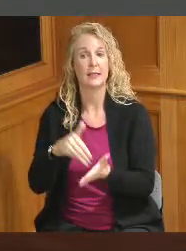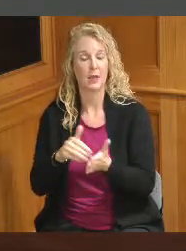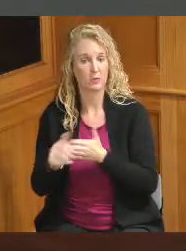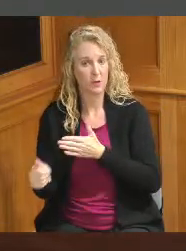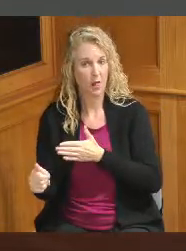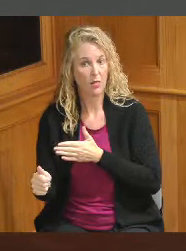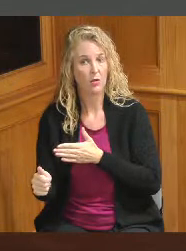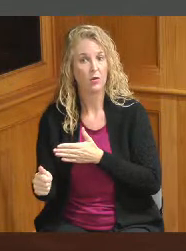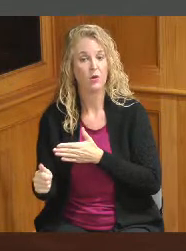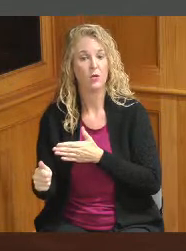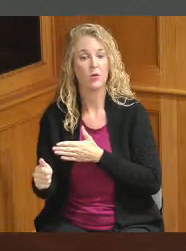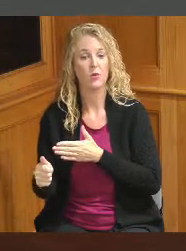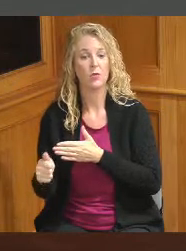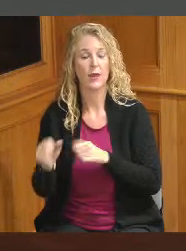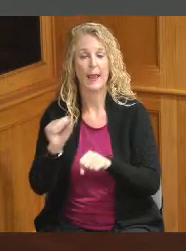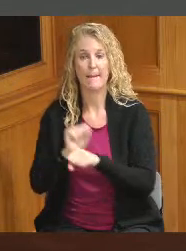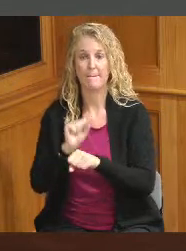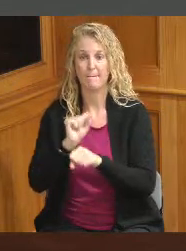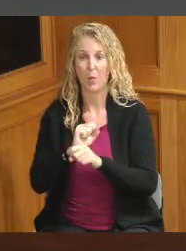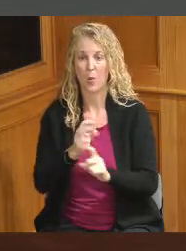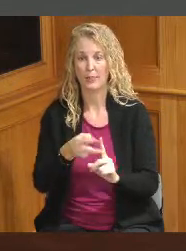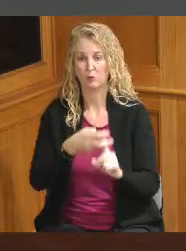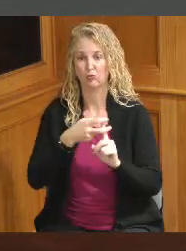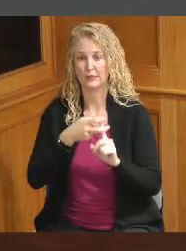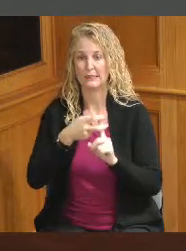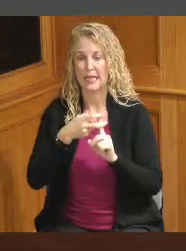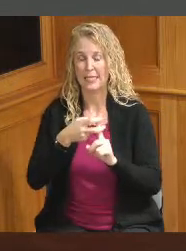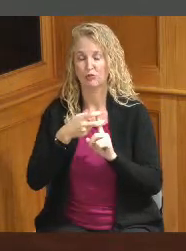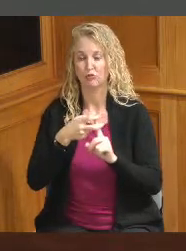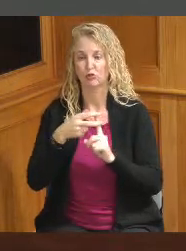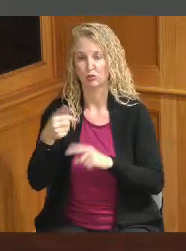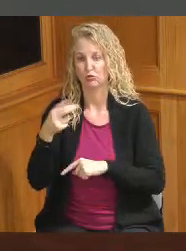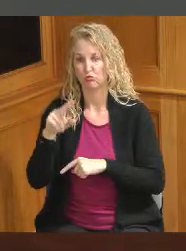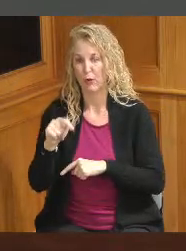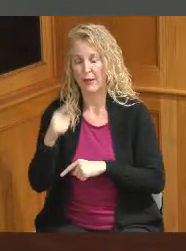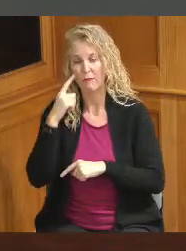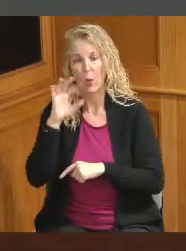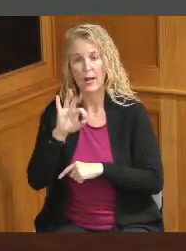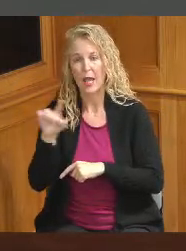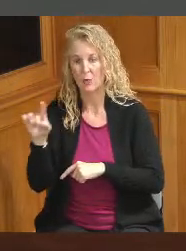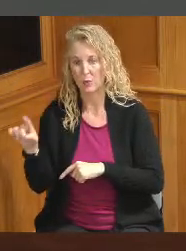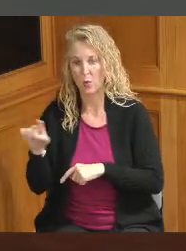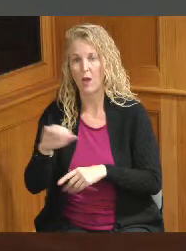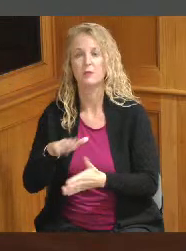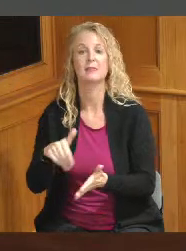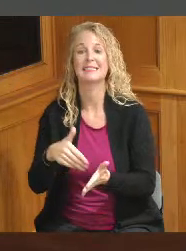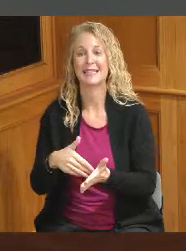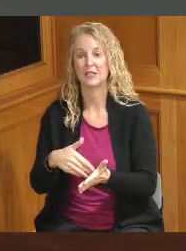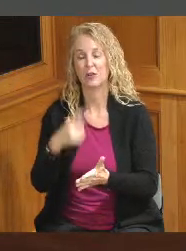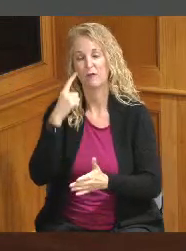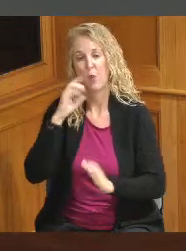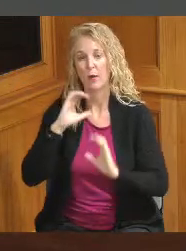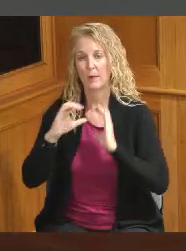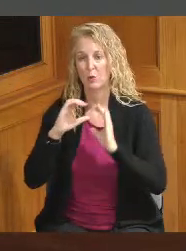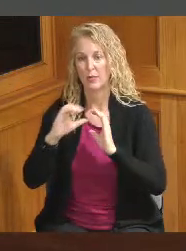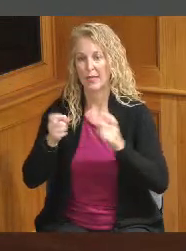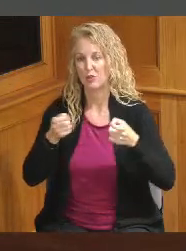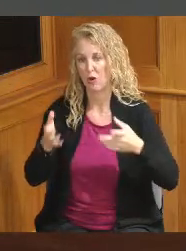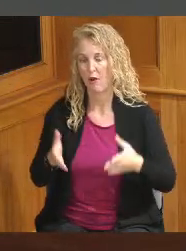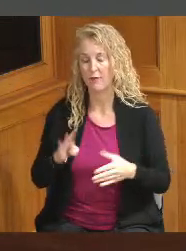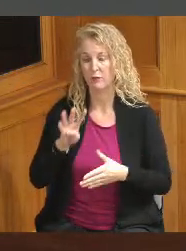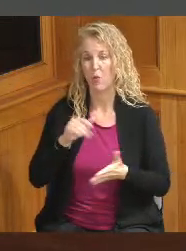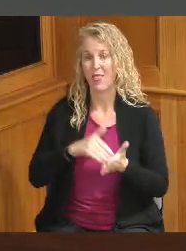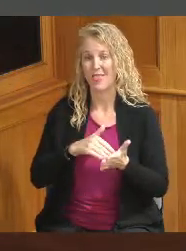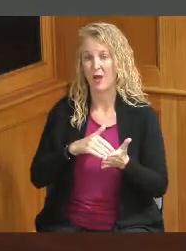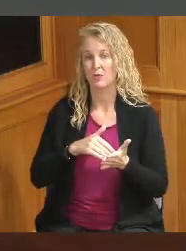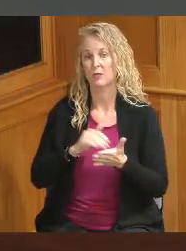$176,000 employee retention grant for the 911 center and for 911 communications officers. This is